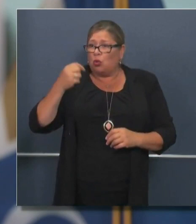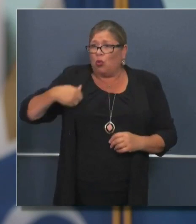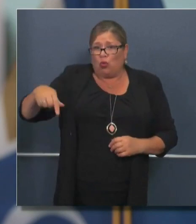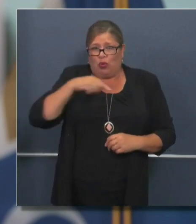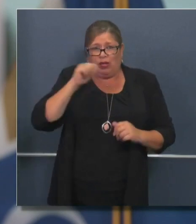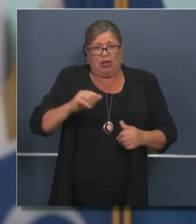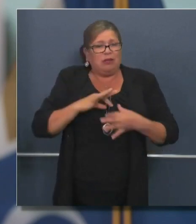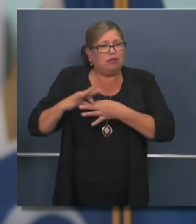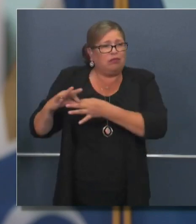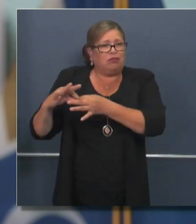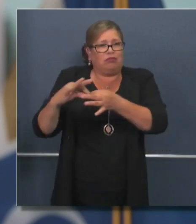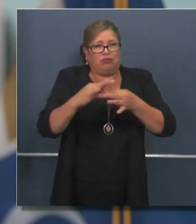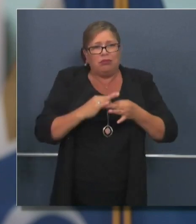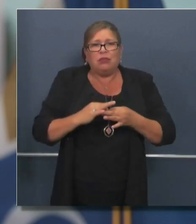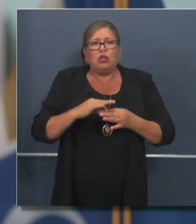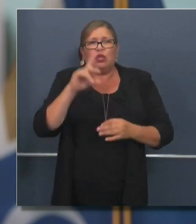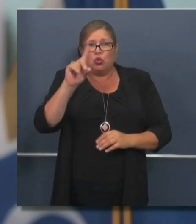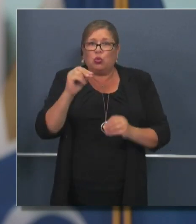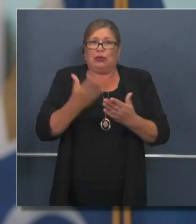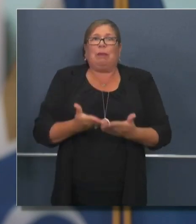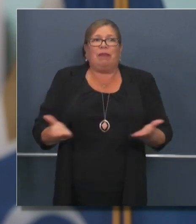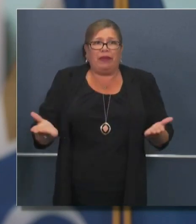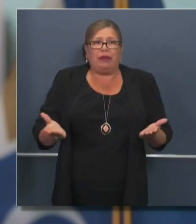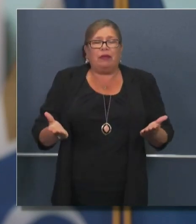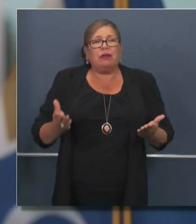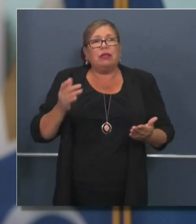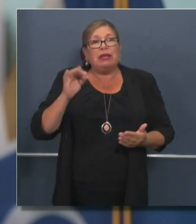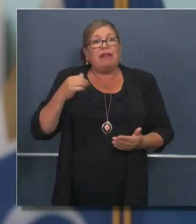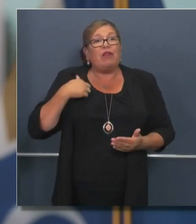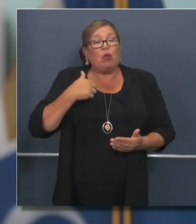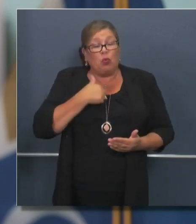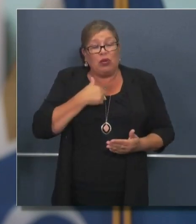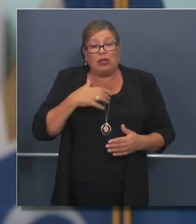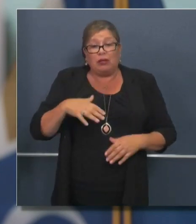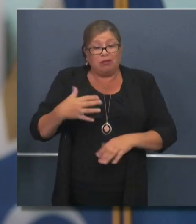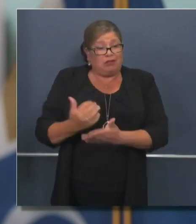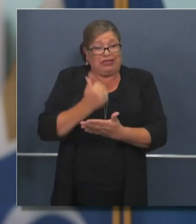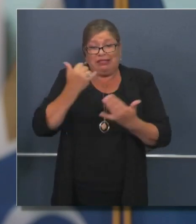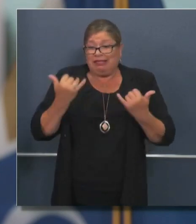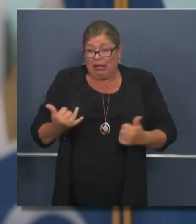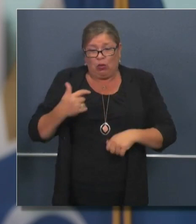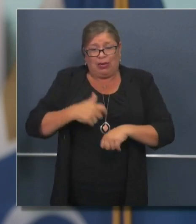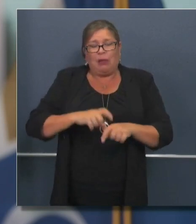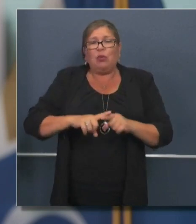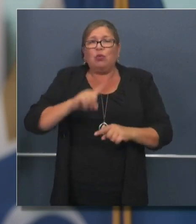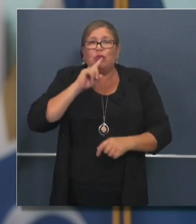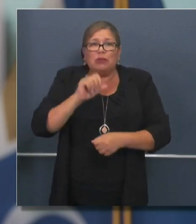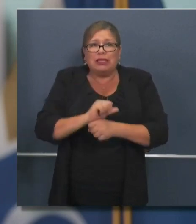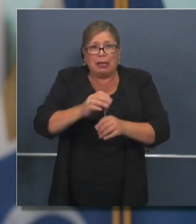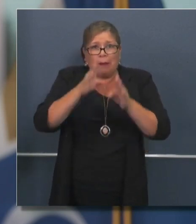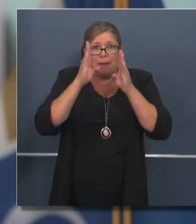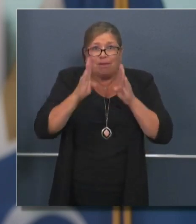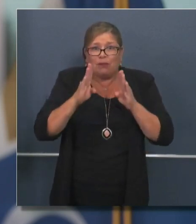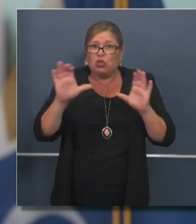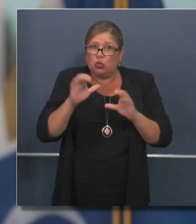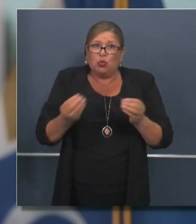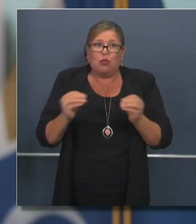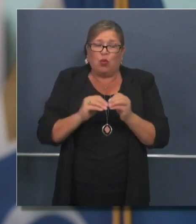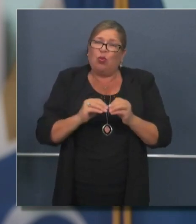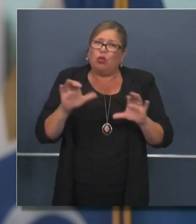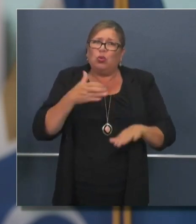with the lesson that we learn if just we take the time to listen, finally listen, and do more and do